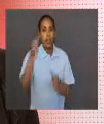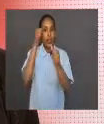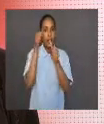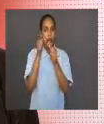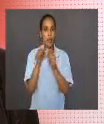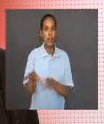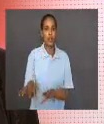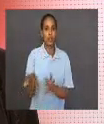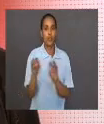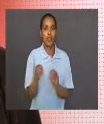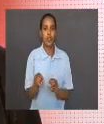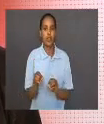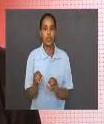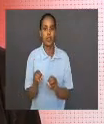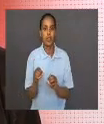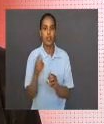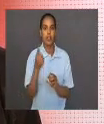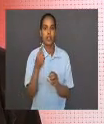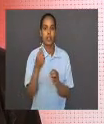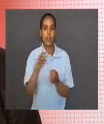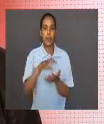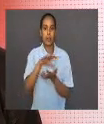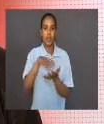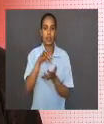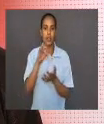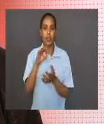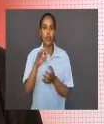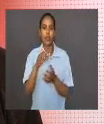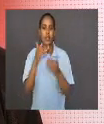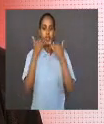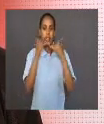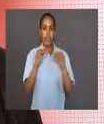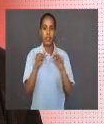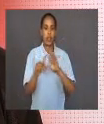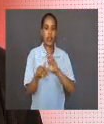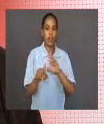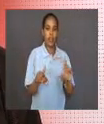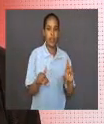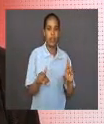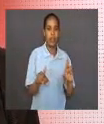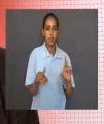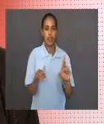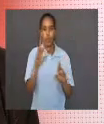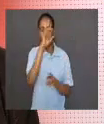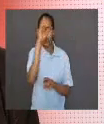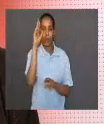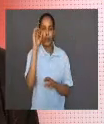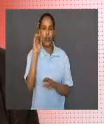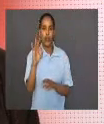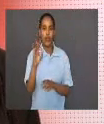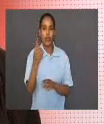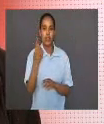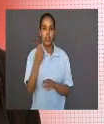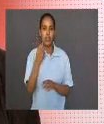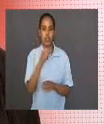Remember, students, the mixing of certain reactants, because of